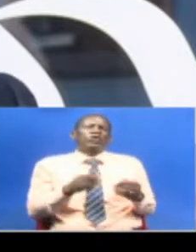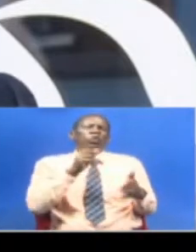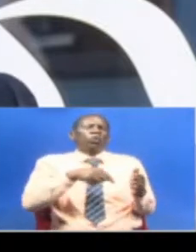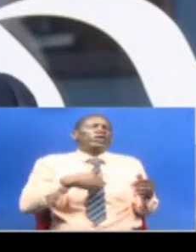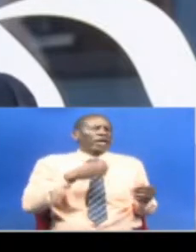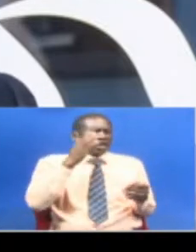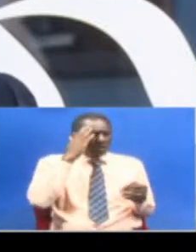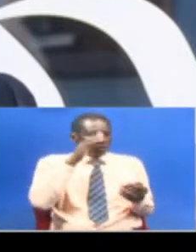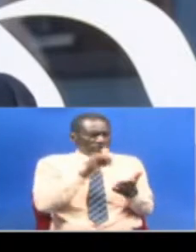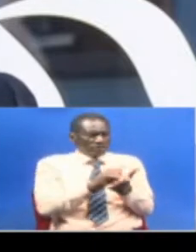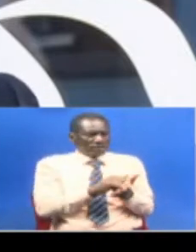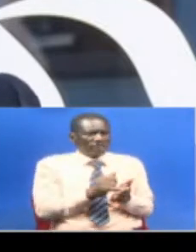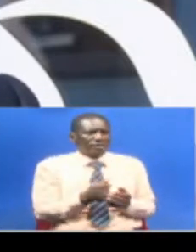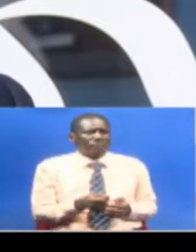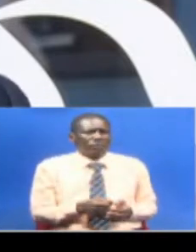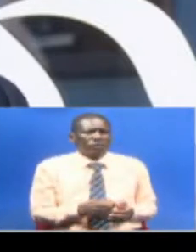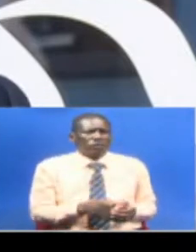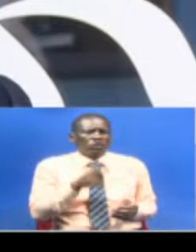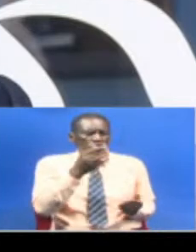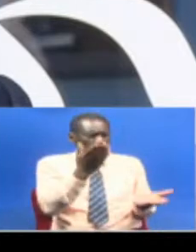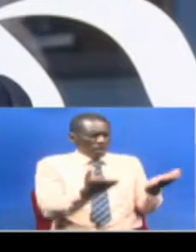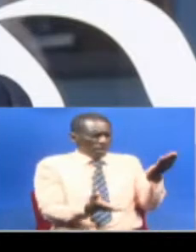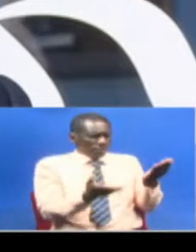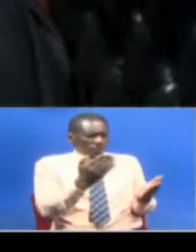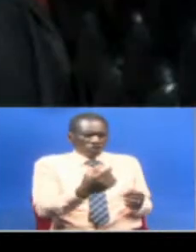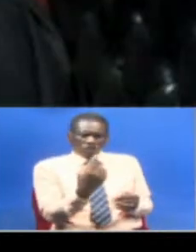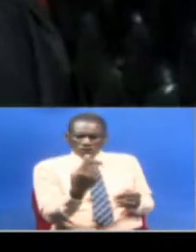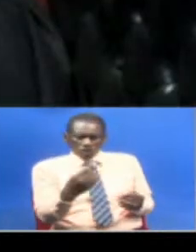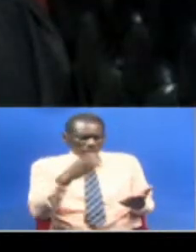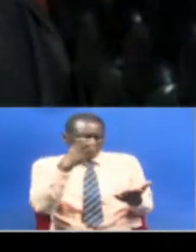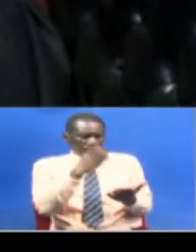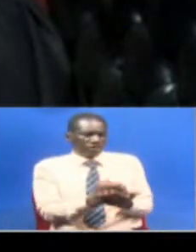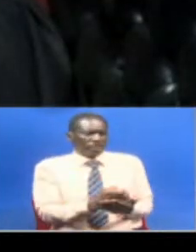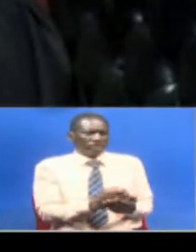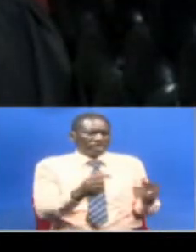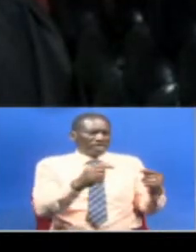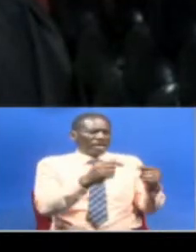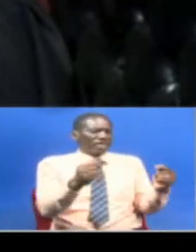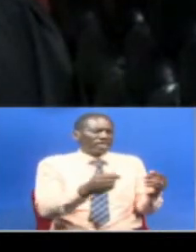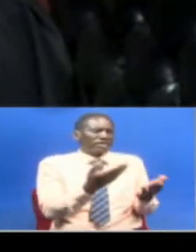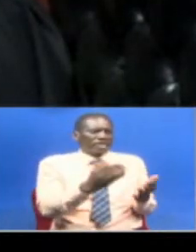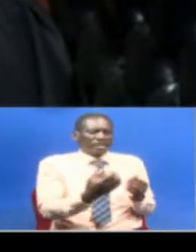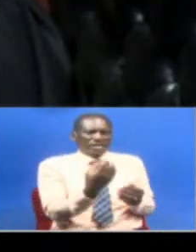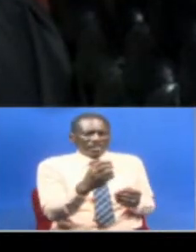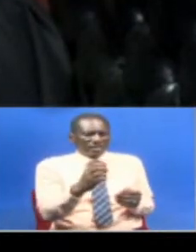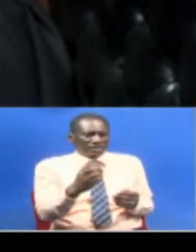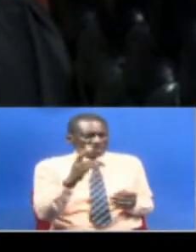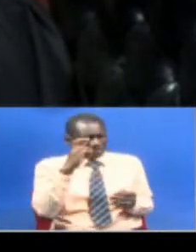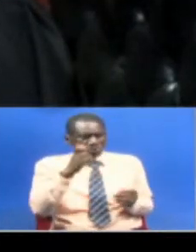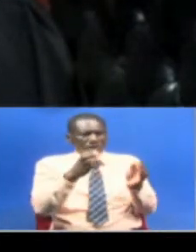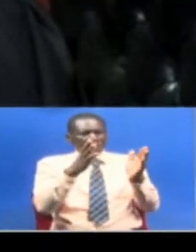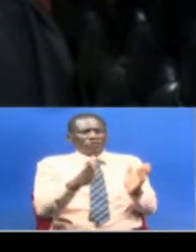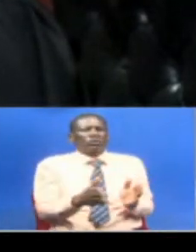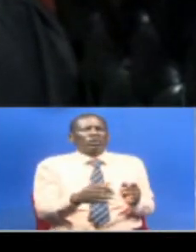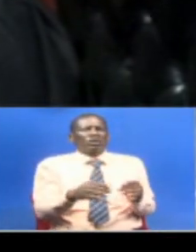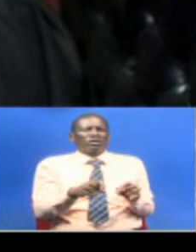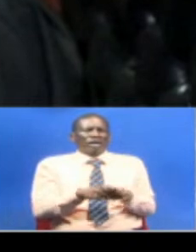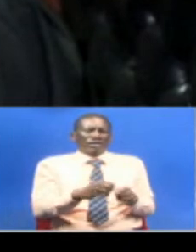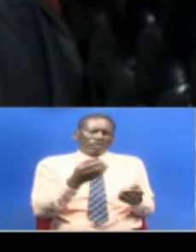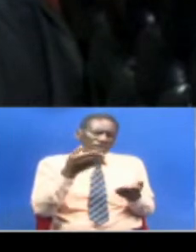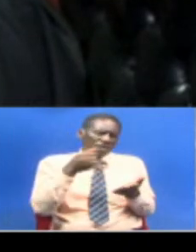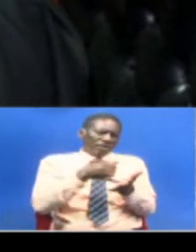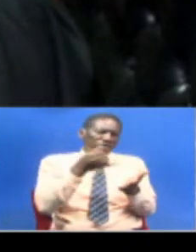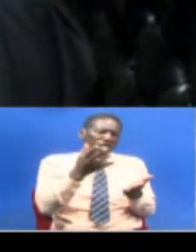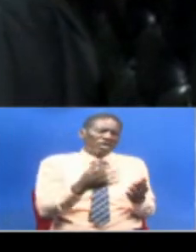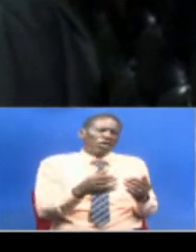that you evaluate each piece of evidence and against each accused person as it is. So